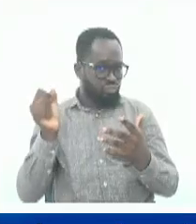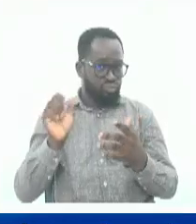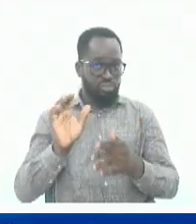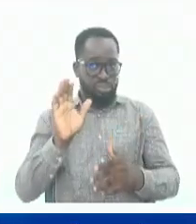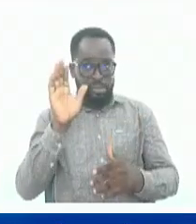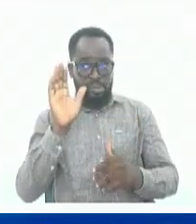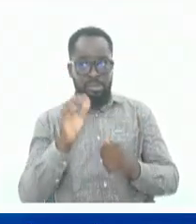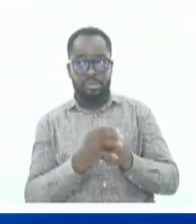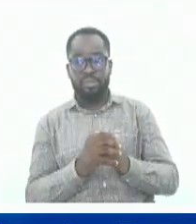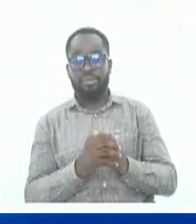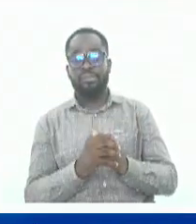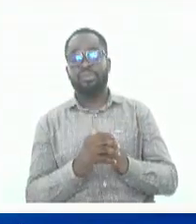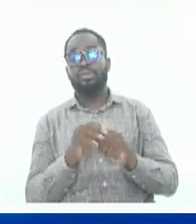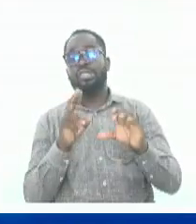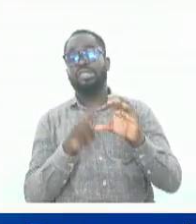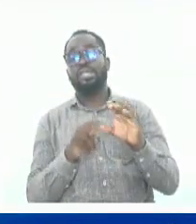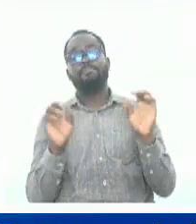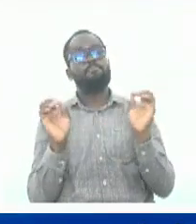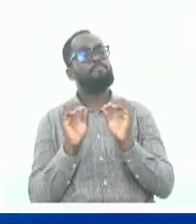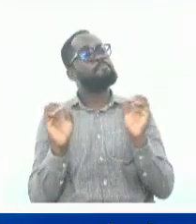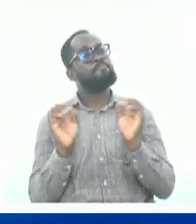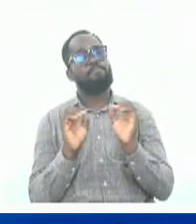Mr. Secretary. Mr. Chair, we have none.